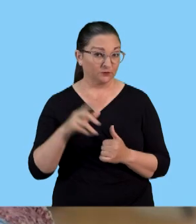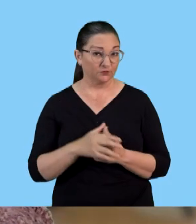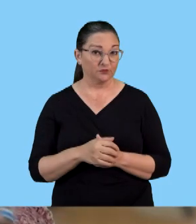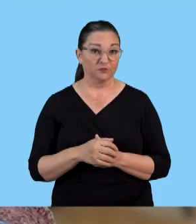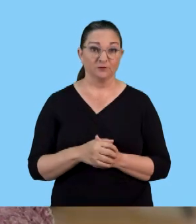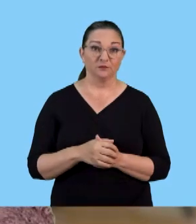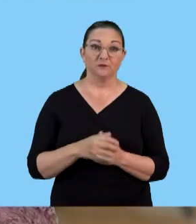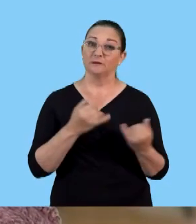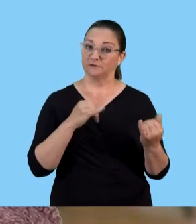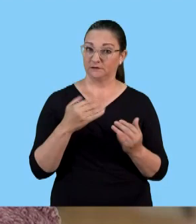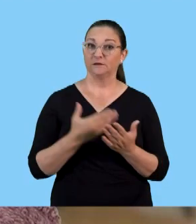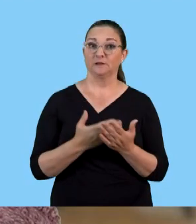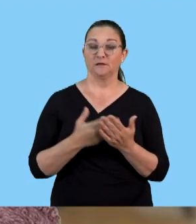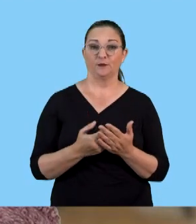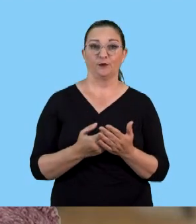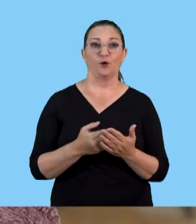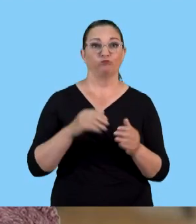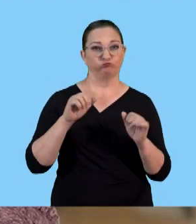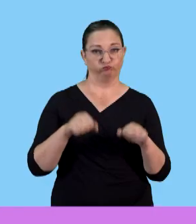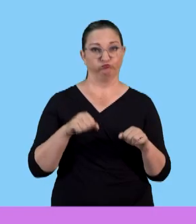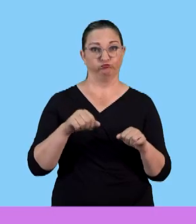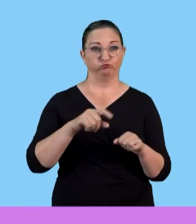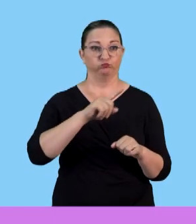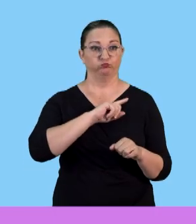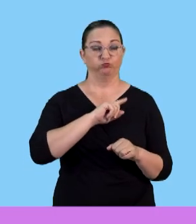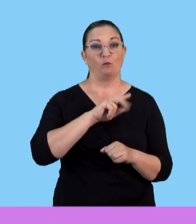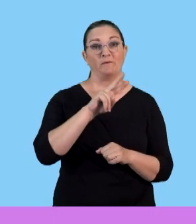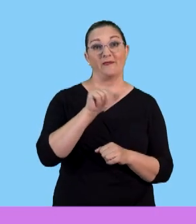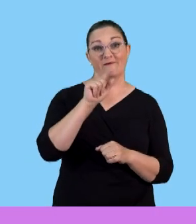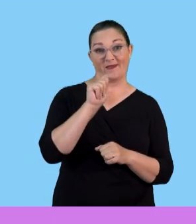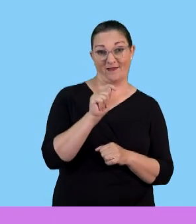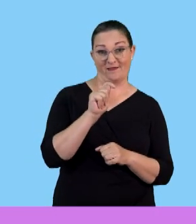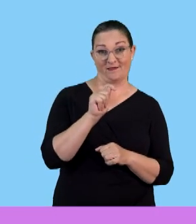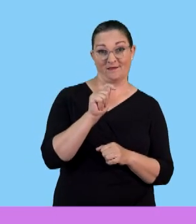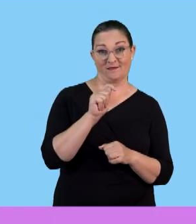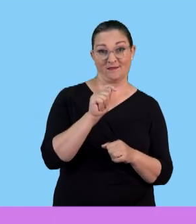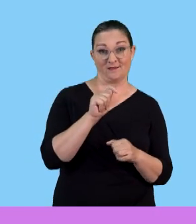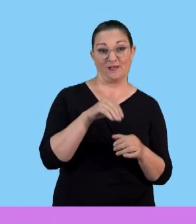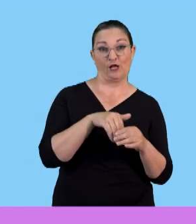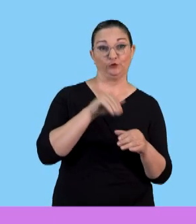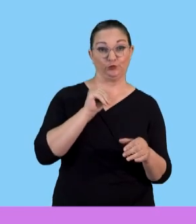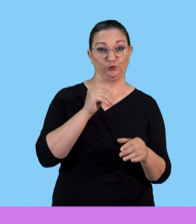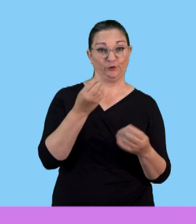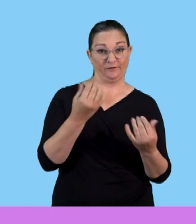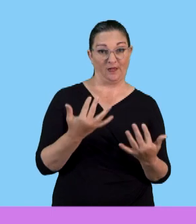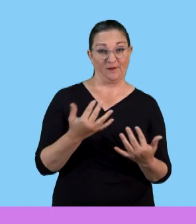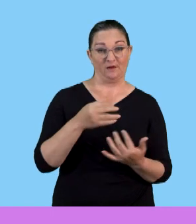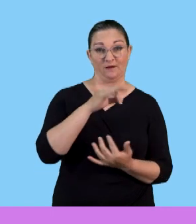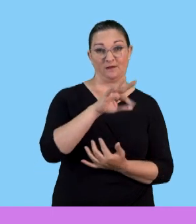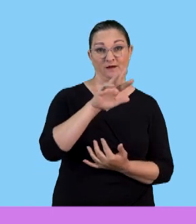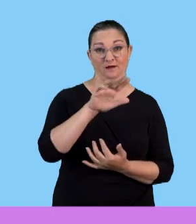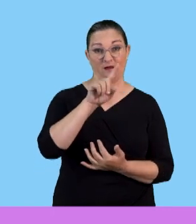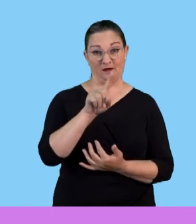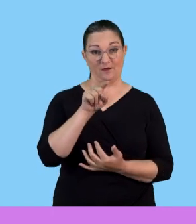or not, you can still prove it by taking your VAT exclusive amount. Remember,